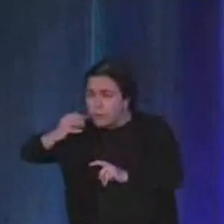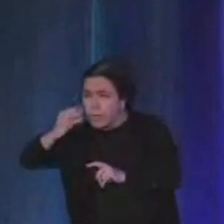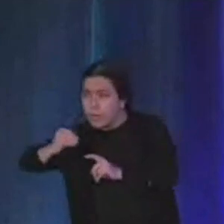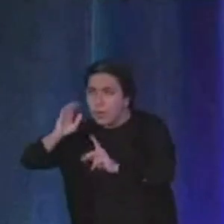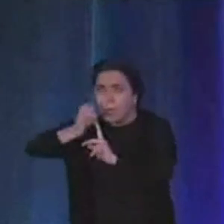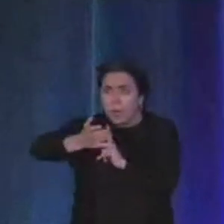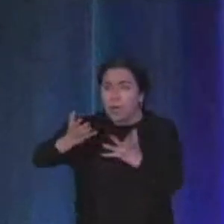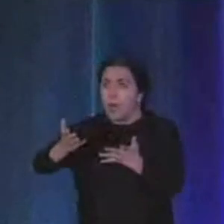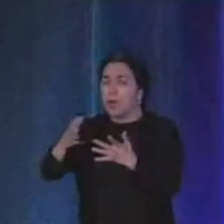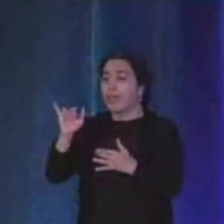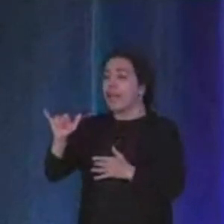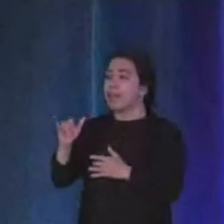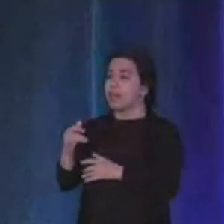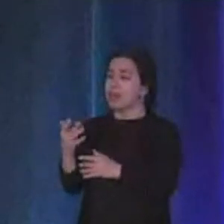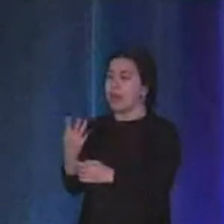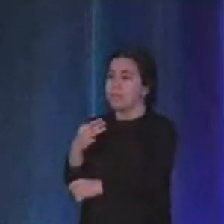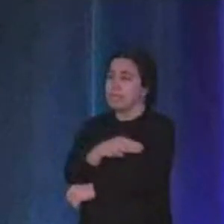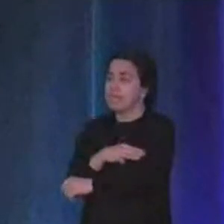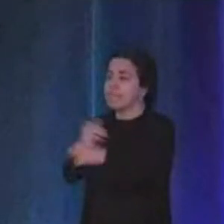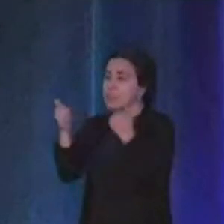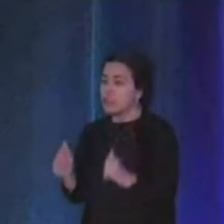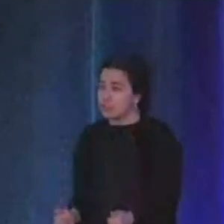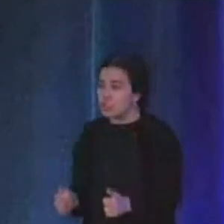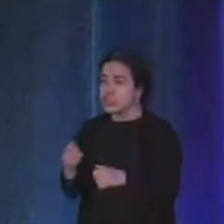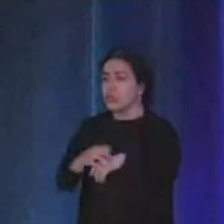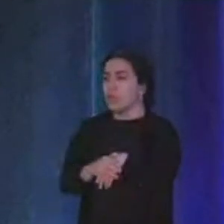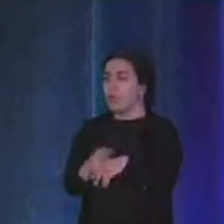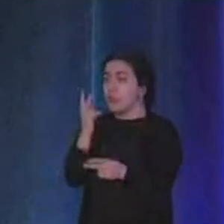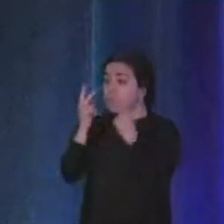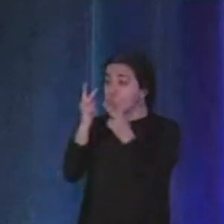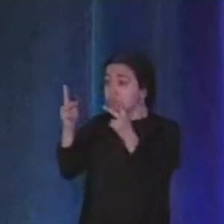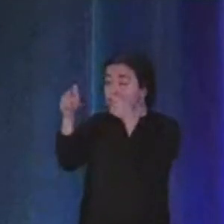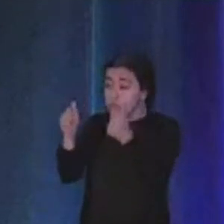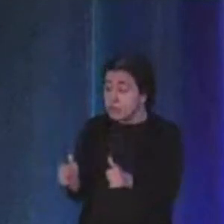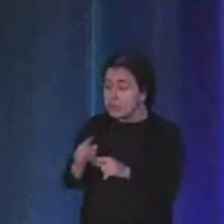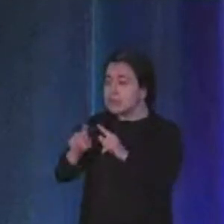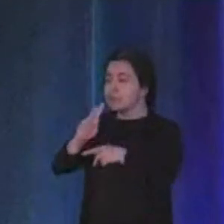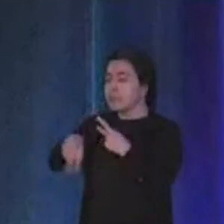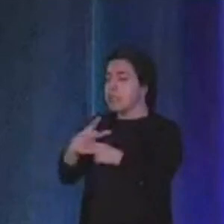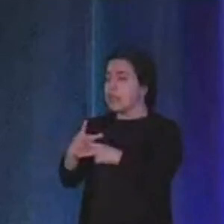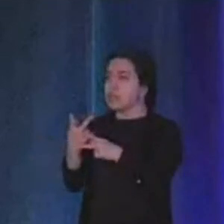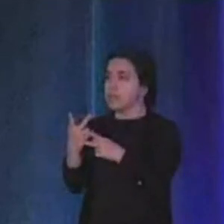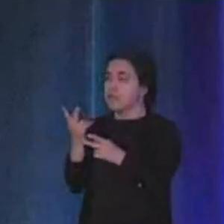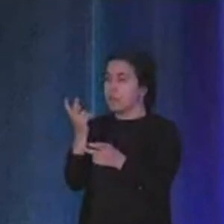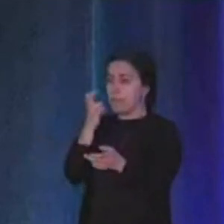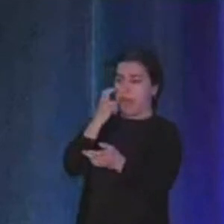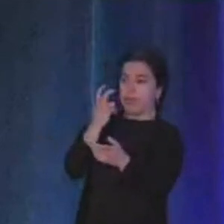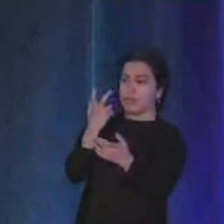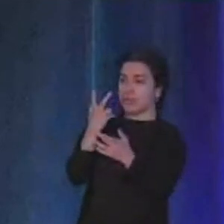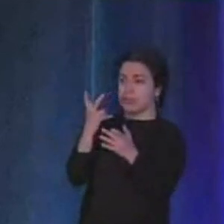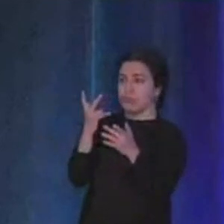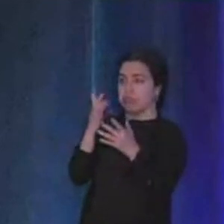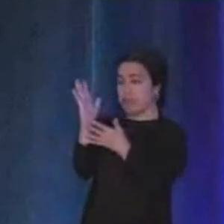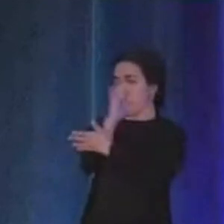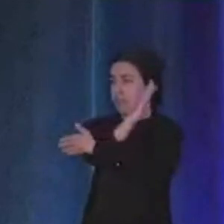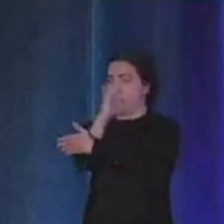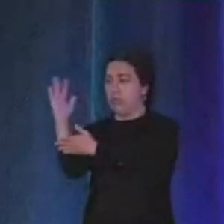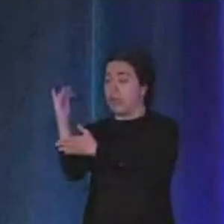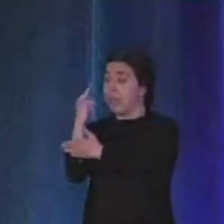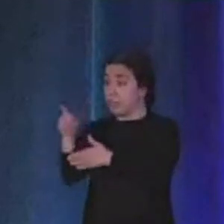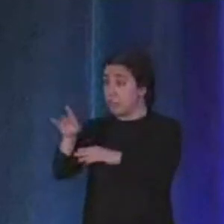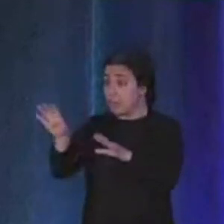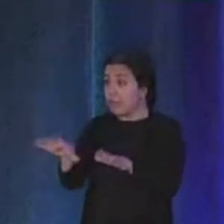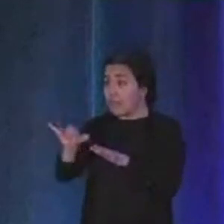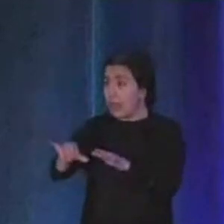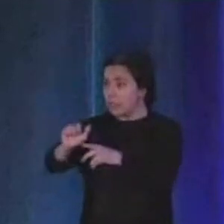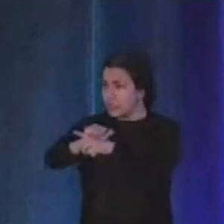macular degeneration, retinitis pigmentosa, all these different types of blindness, so that if you did that and you learned the tech, I think it can